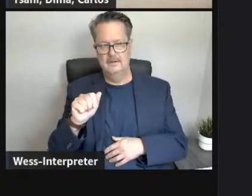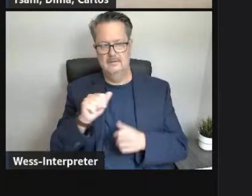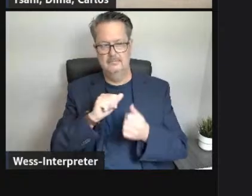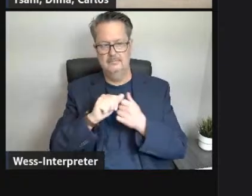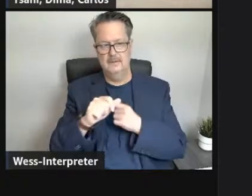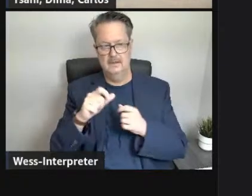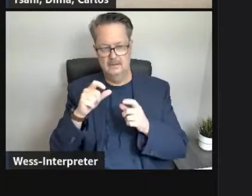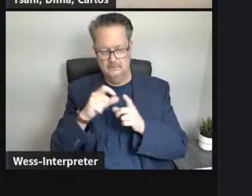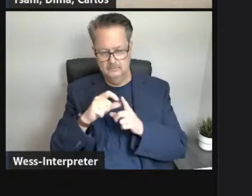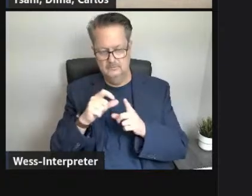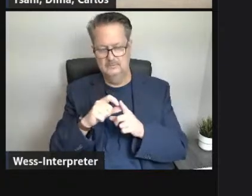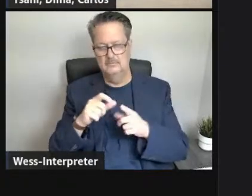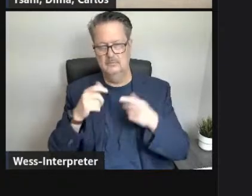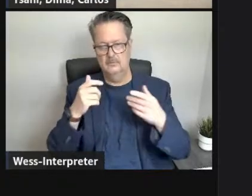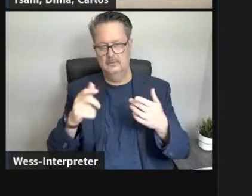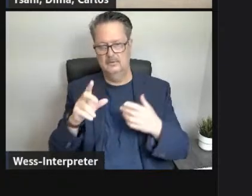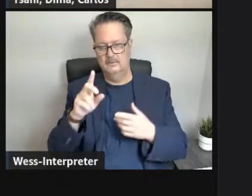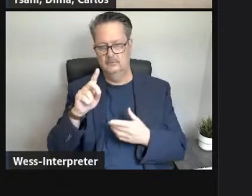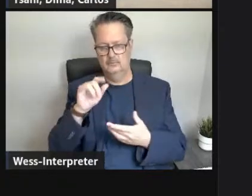do this.